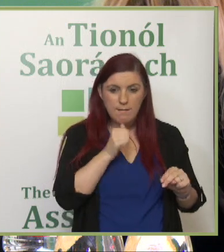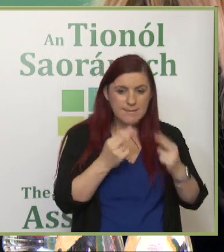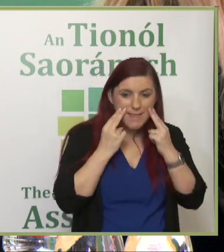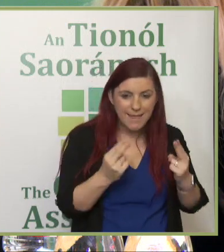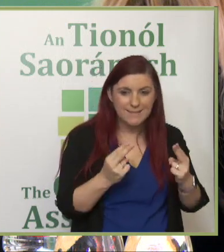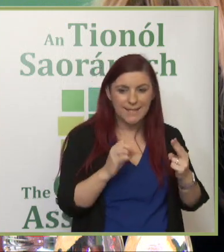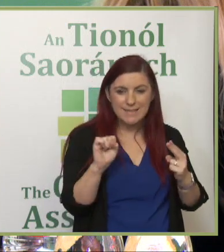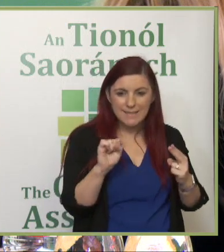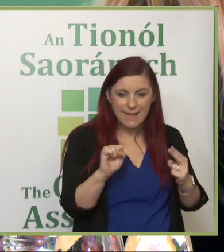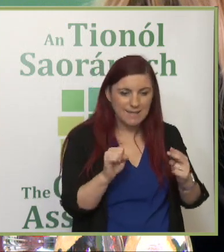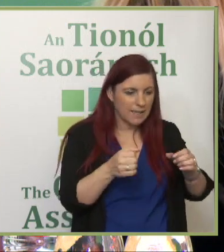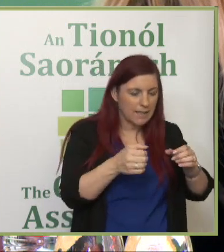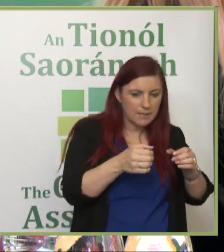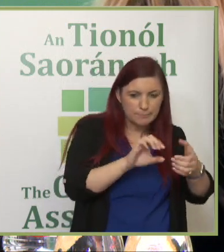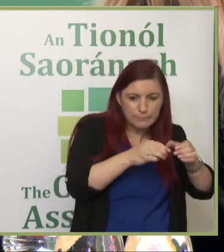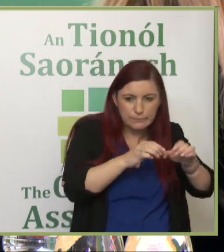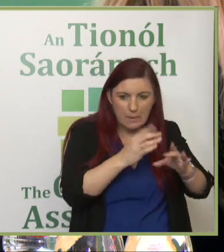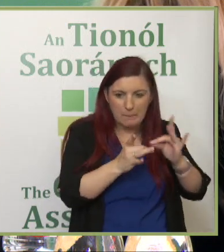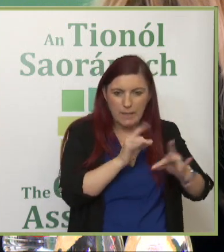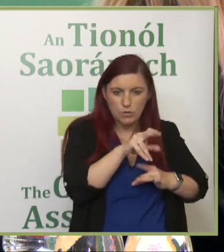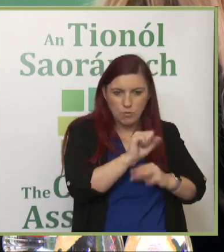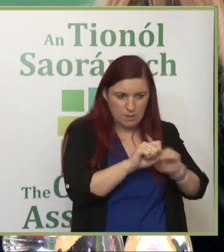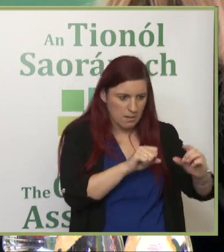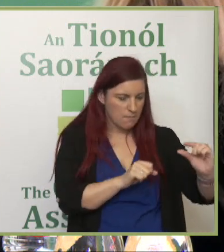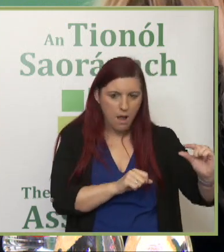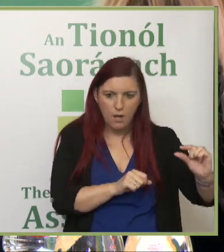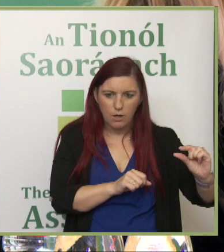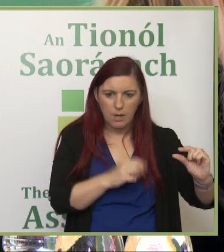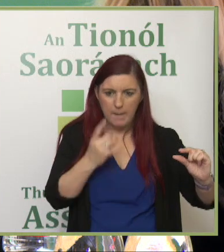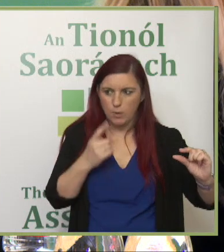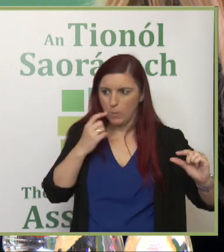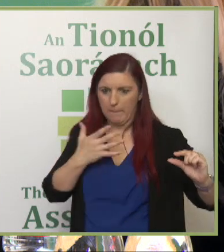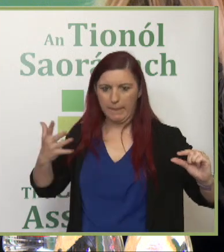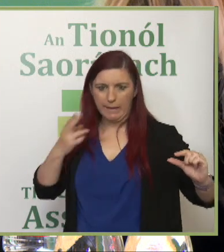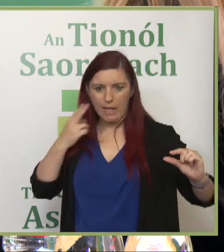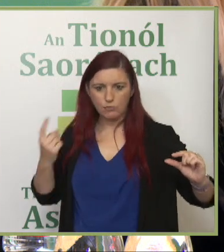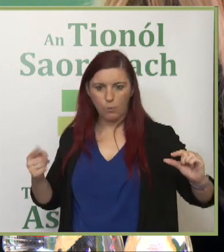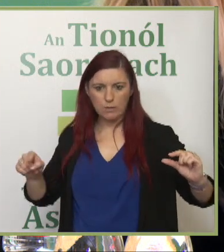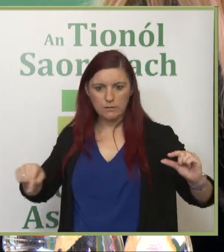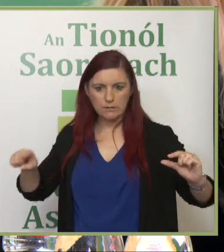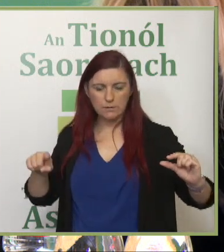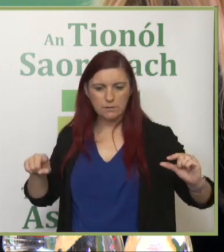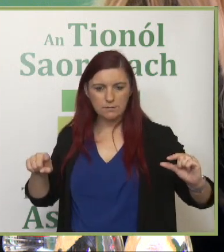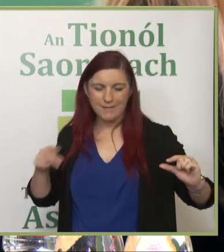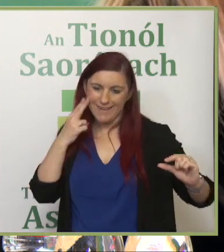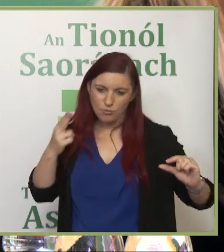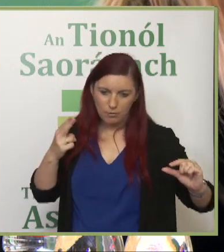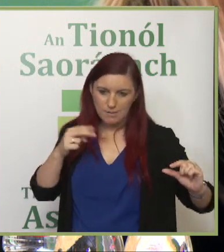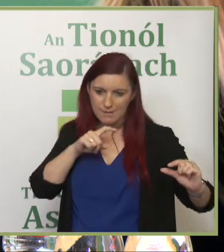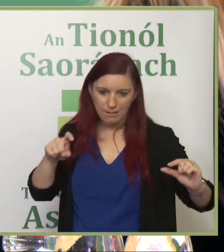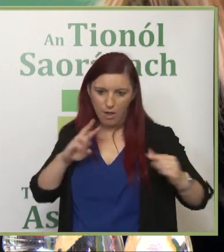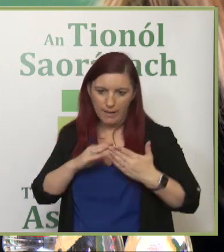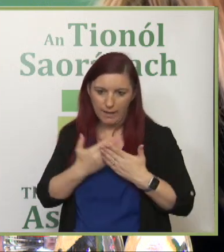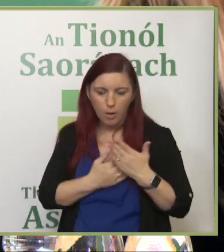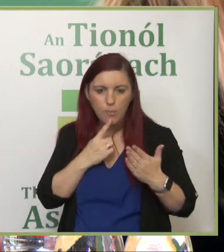volumes of potential street drug. And I think that's the trouble we're wrestling a bit. What we've seen it more in terms of the synthetic